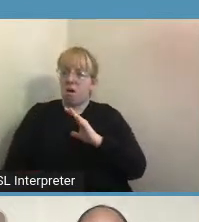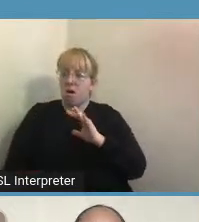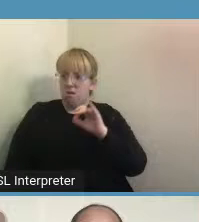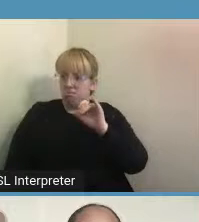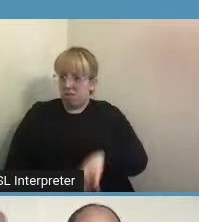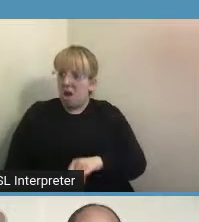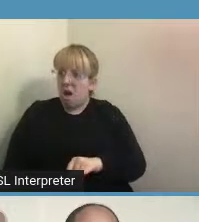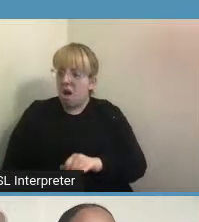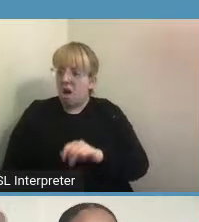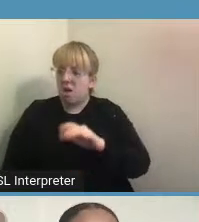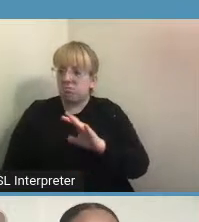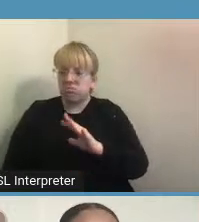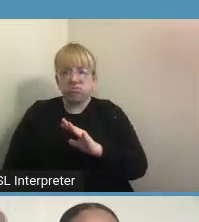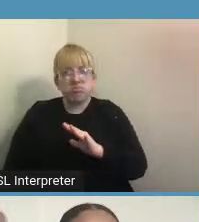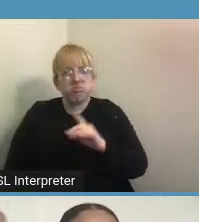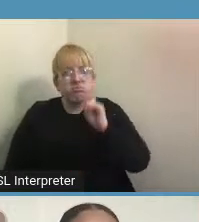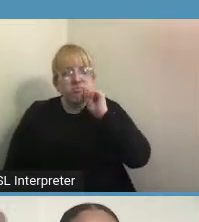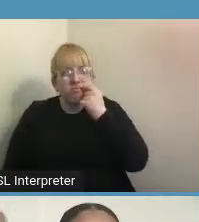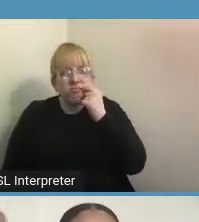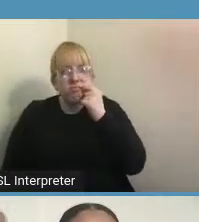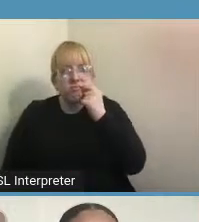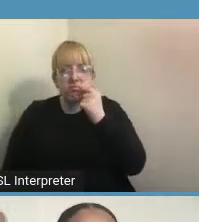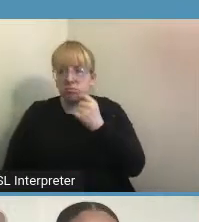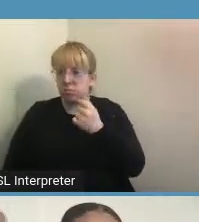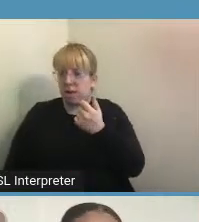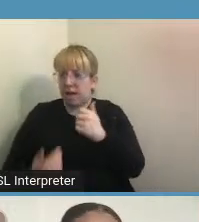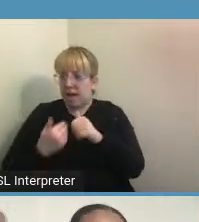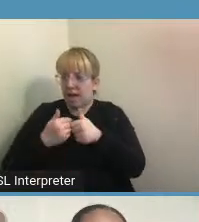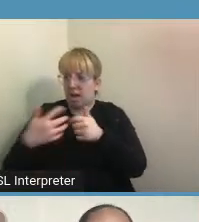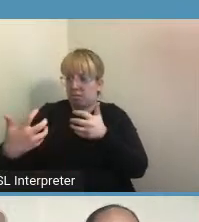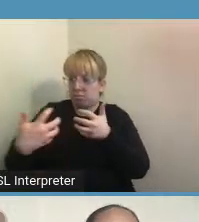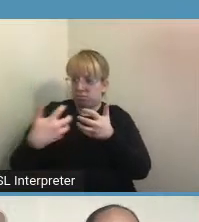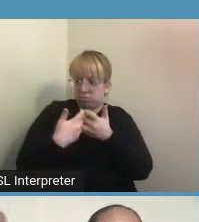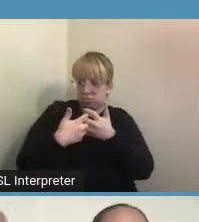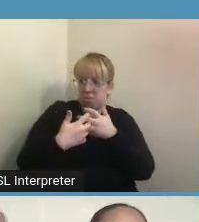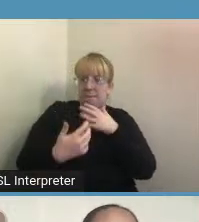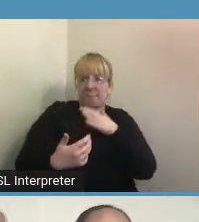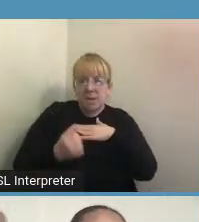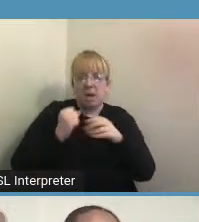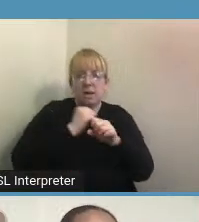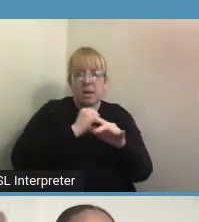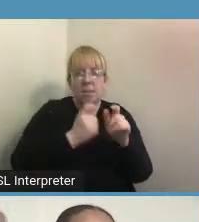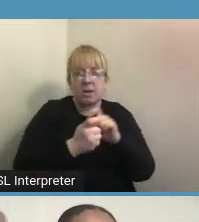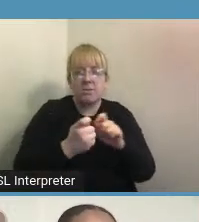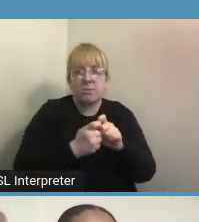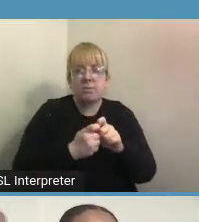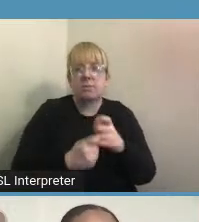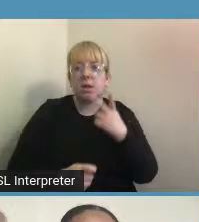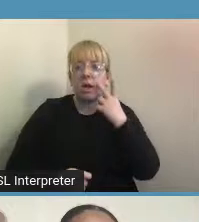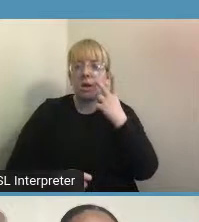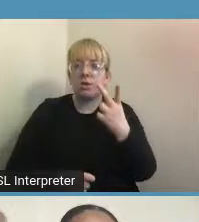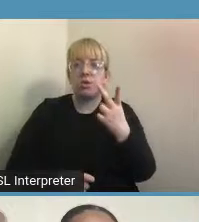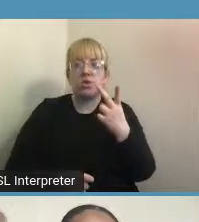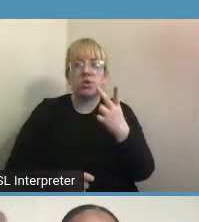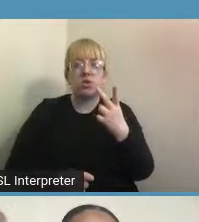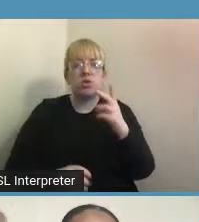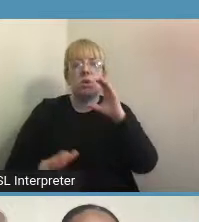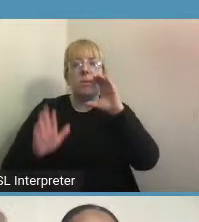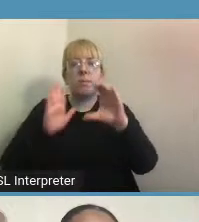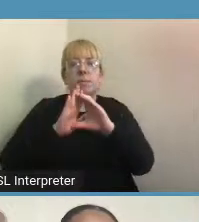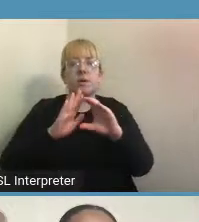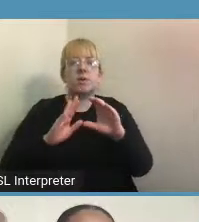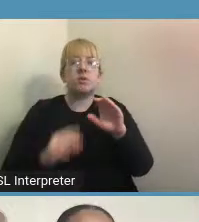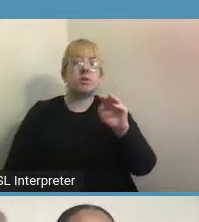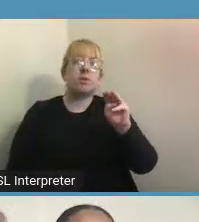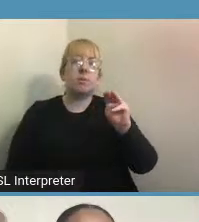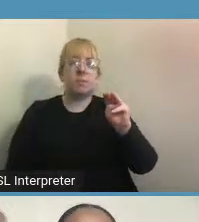So how do we make that work for our campaign? I saw an image by Micheline Thomas,